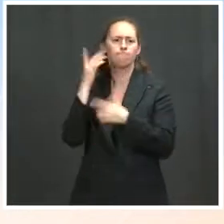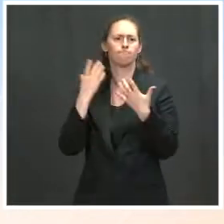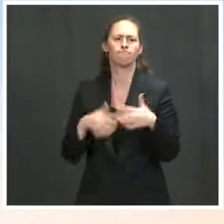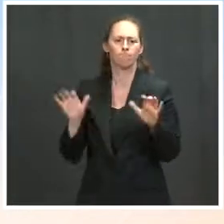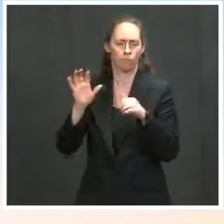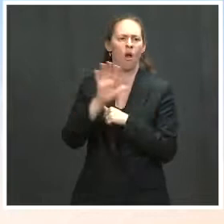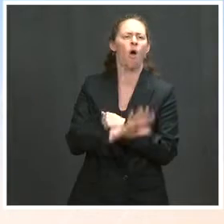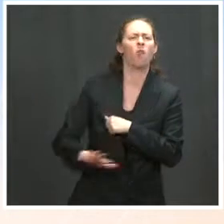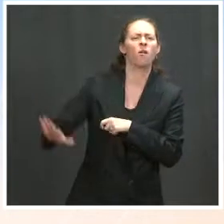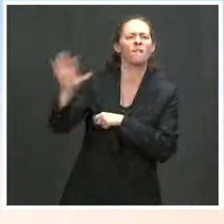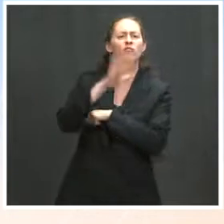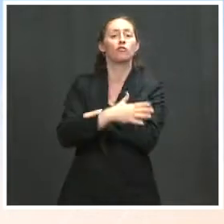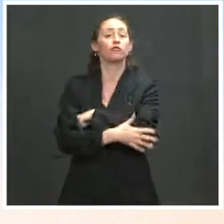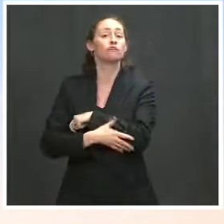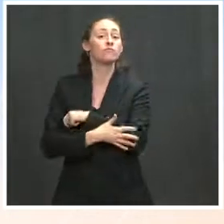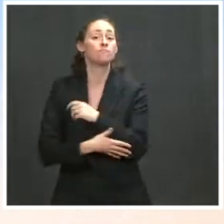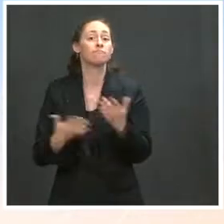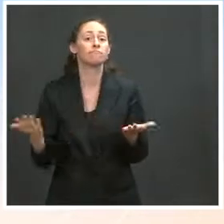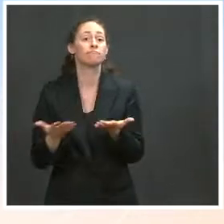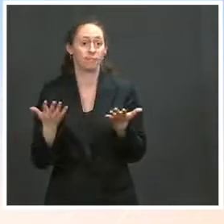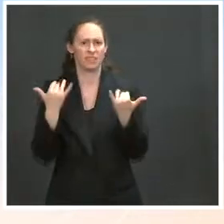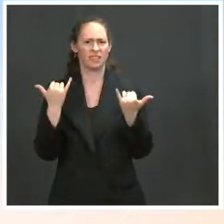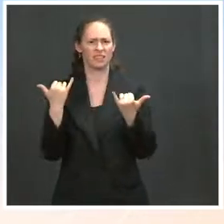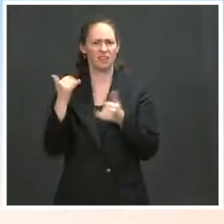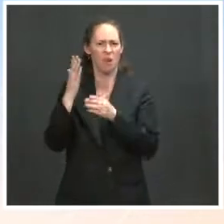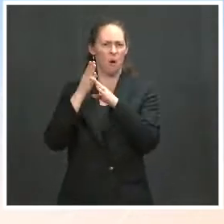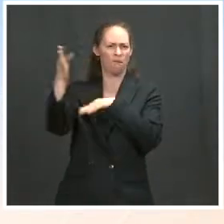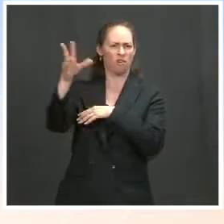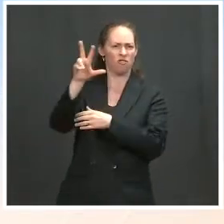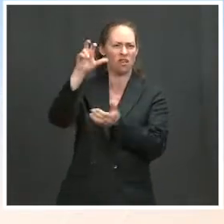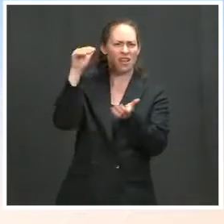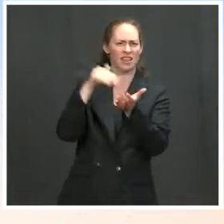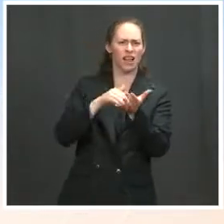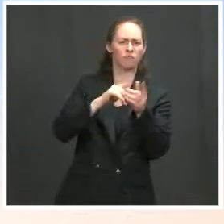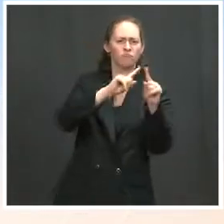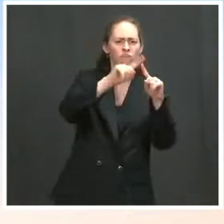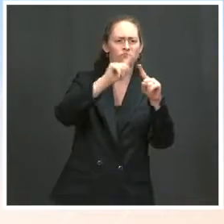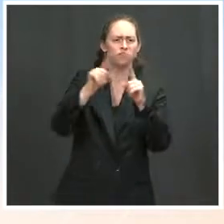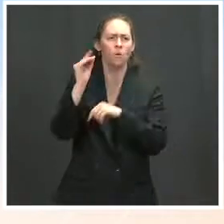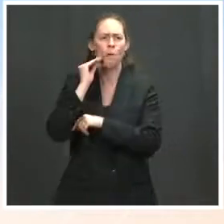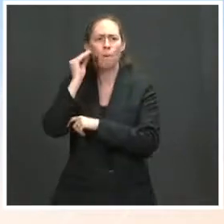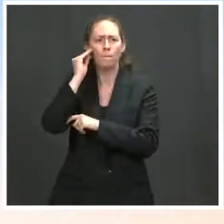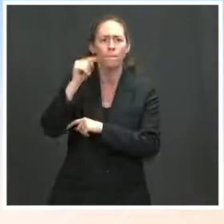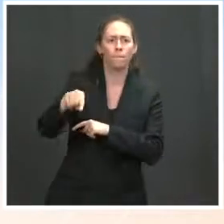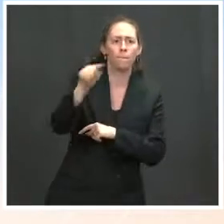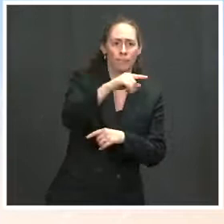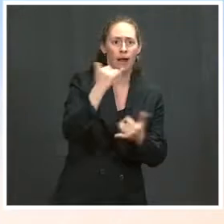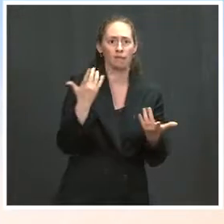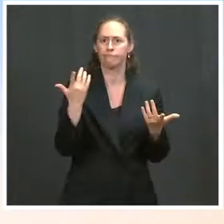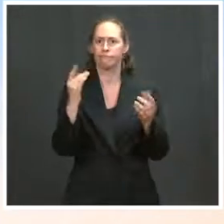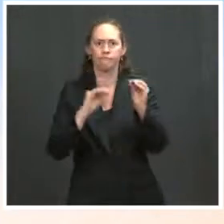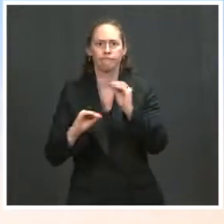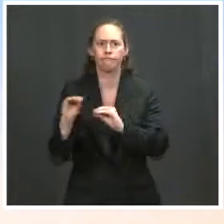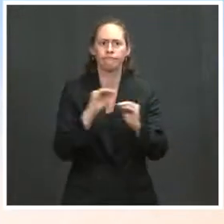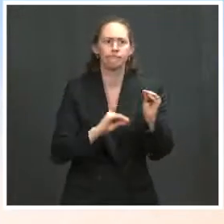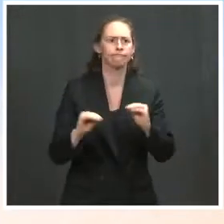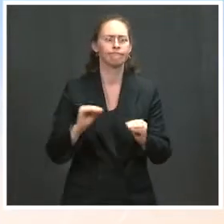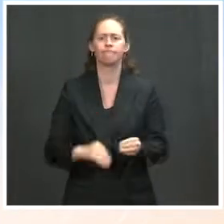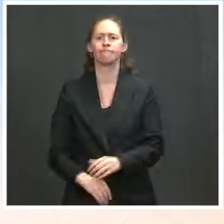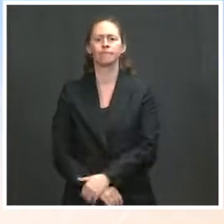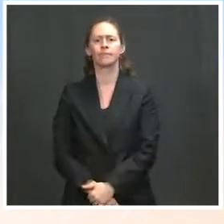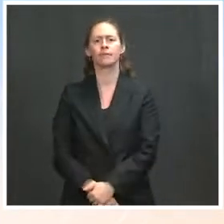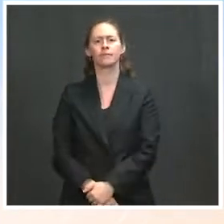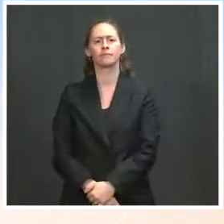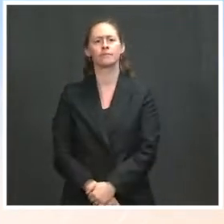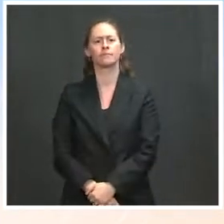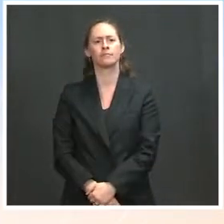unit gap in annual housing supply. 11 million families pay more than half their income on rent. 3